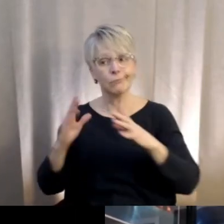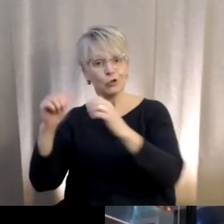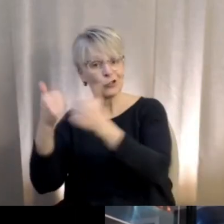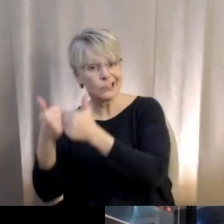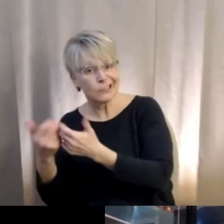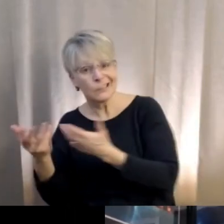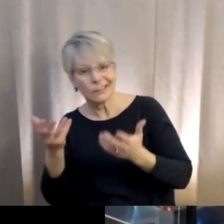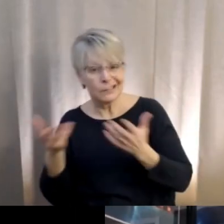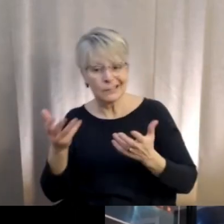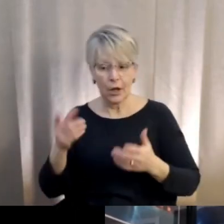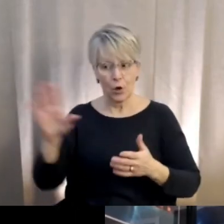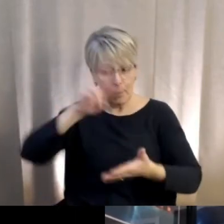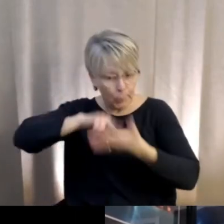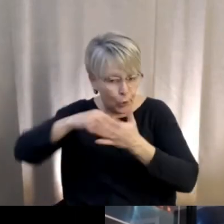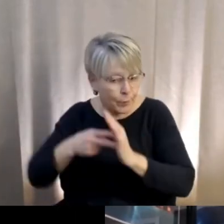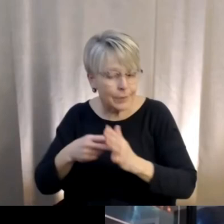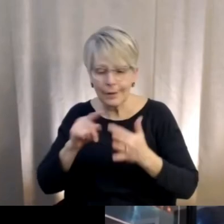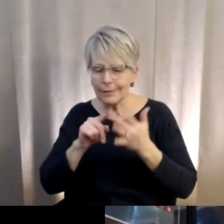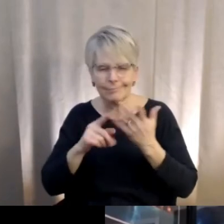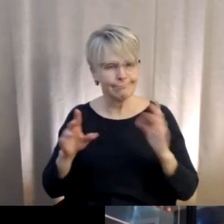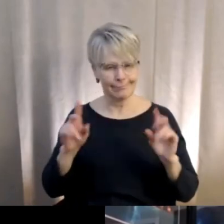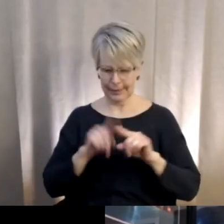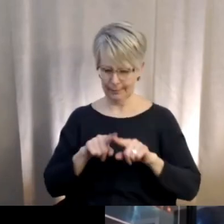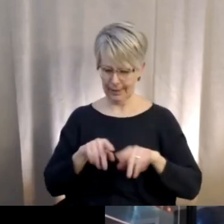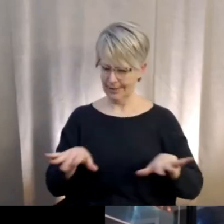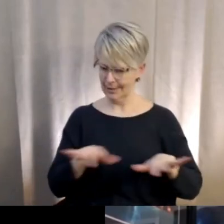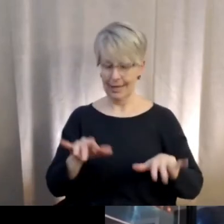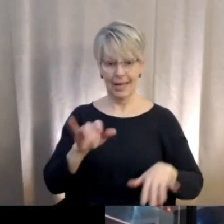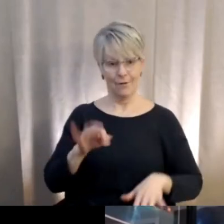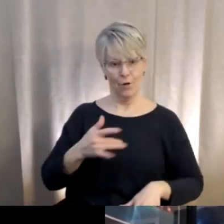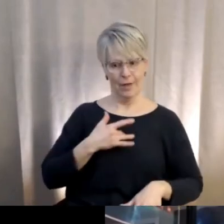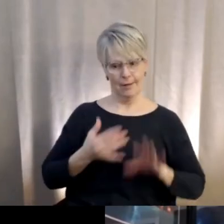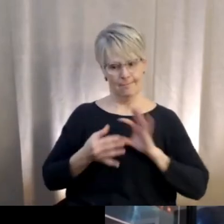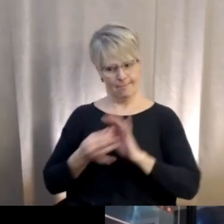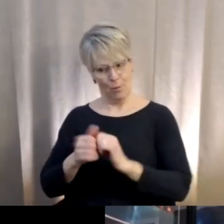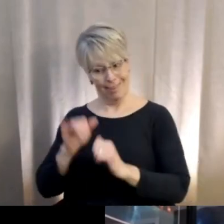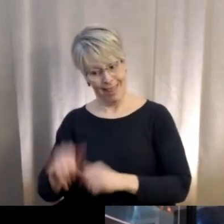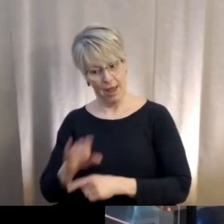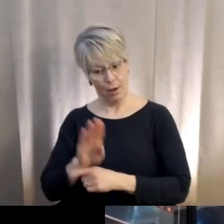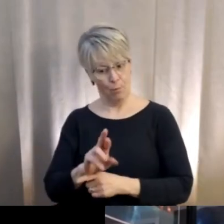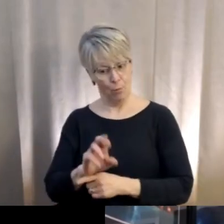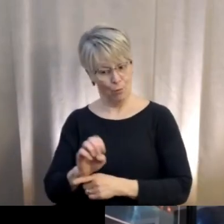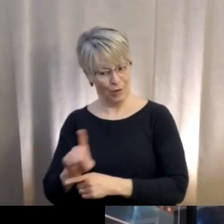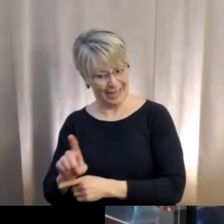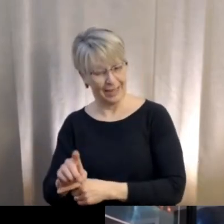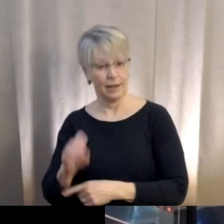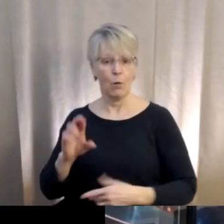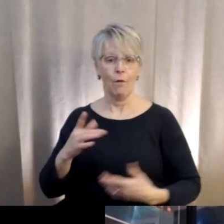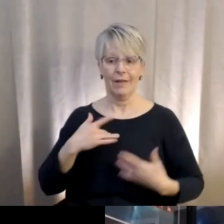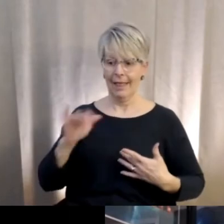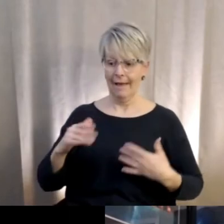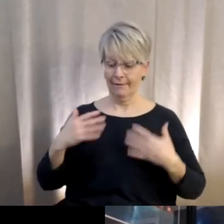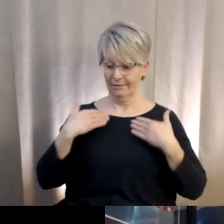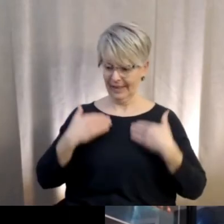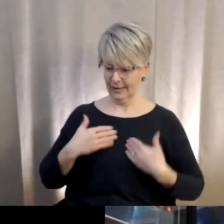and what you're really doing. If you feel some connection to the breed, or physical characteristics, I